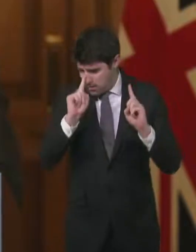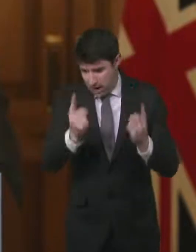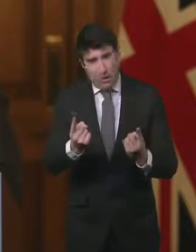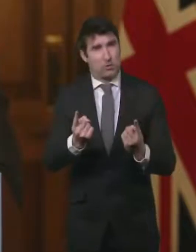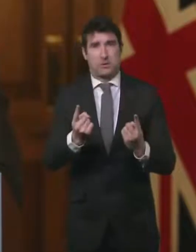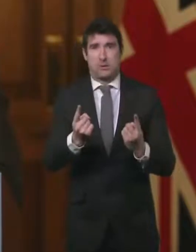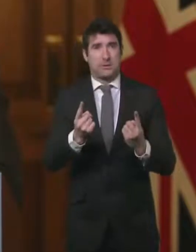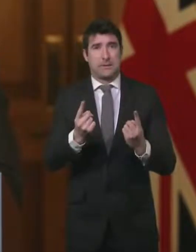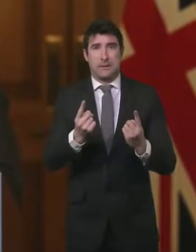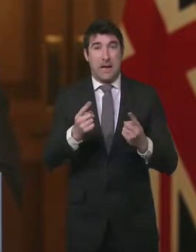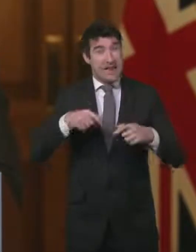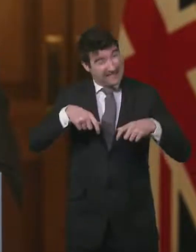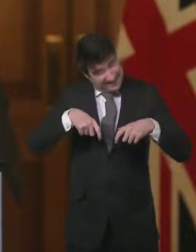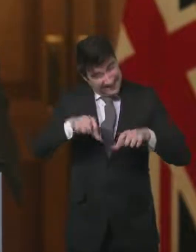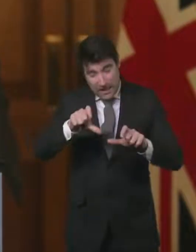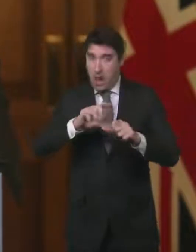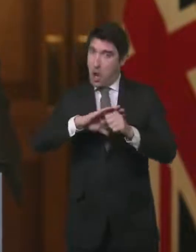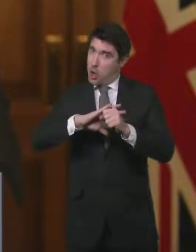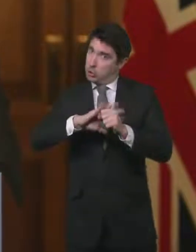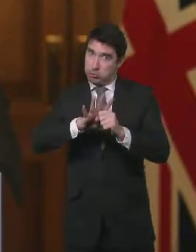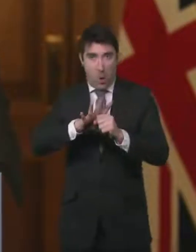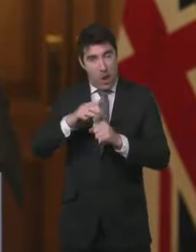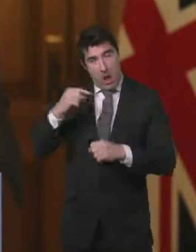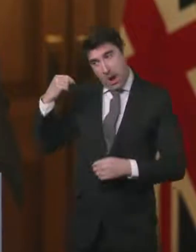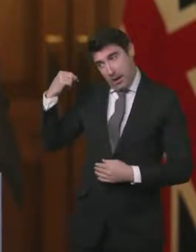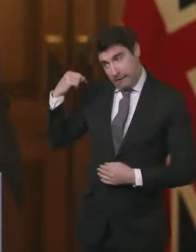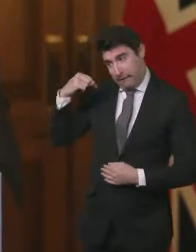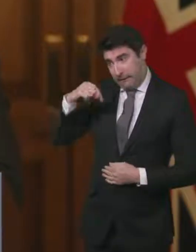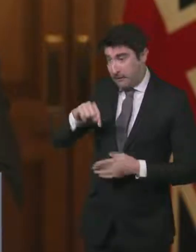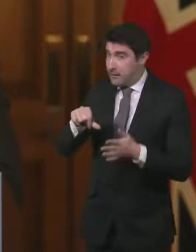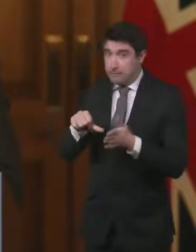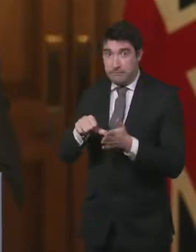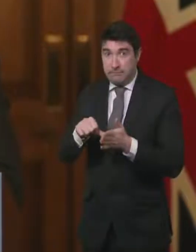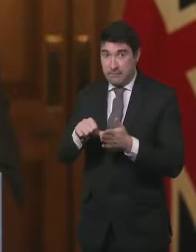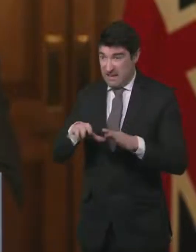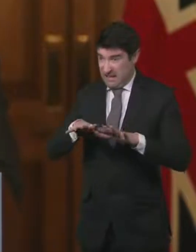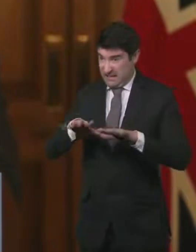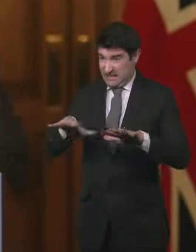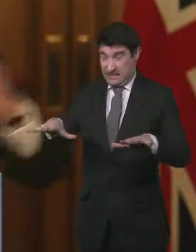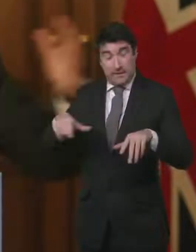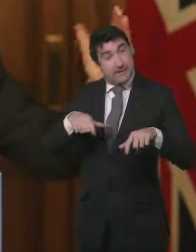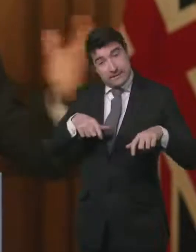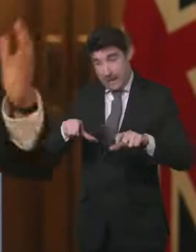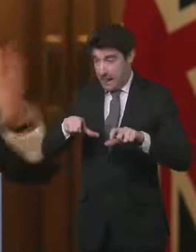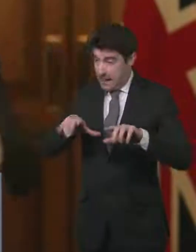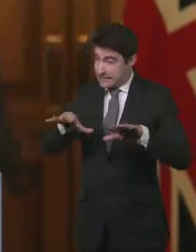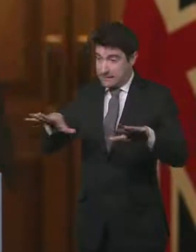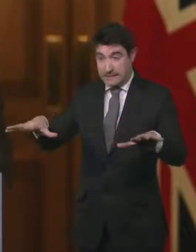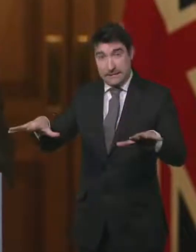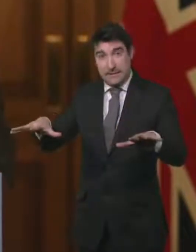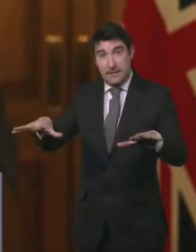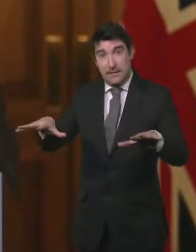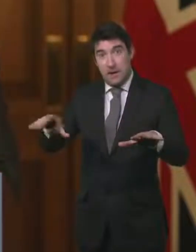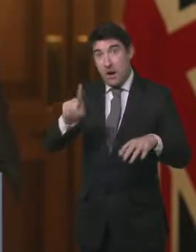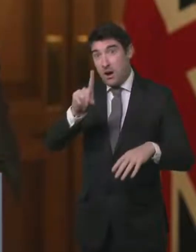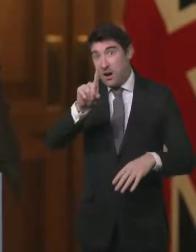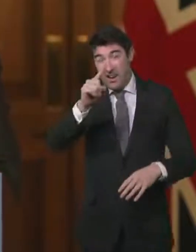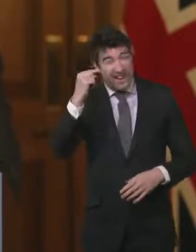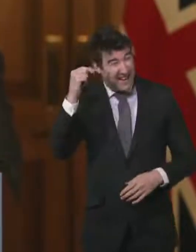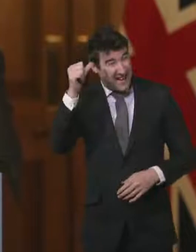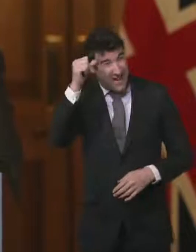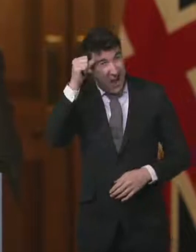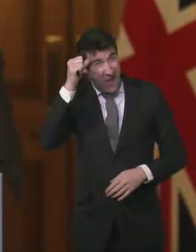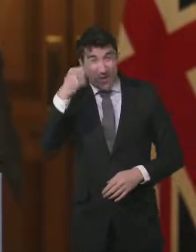merely visible. Thanks to an extraordinary feat of British engineering, if you like, the tunnel has been shortened,